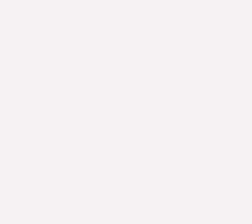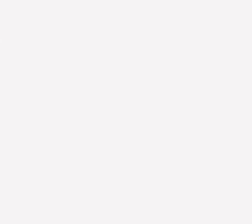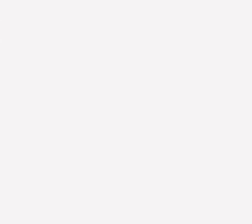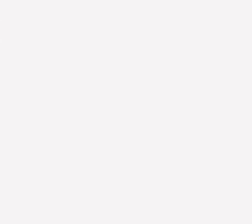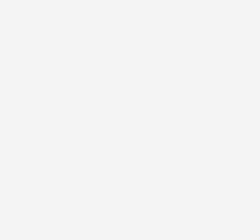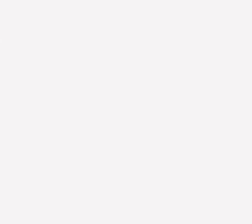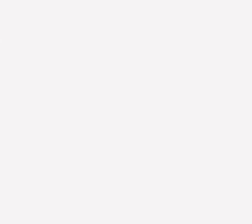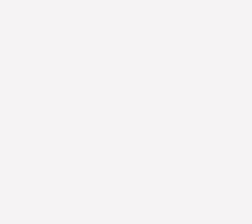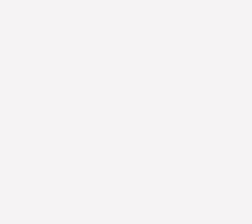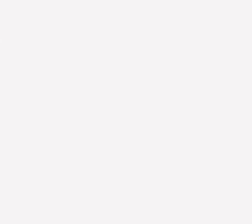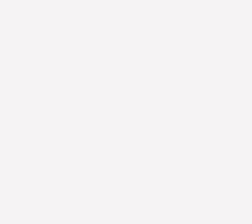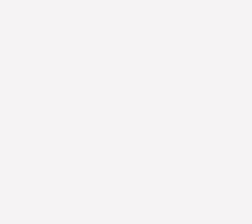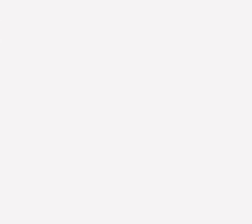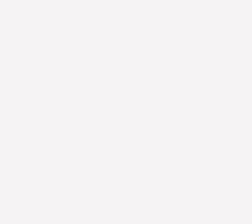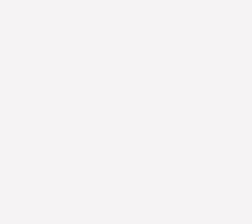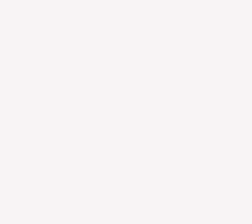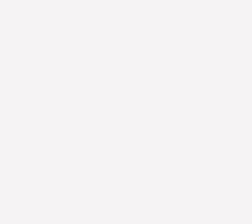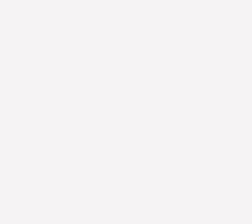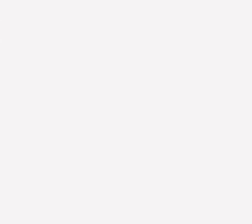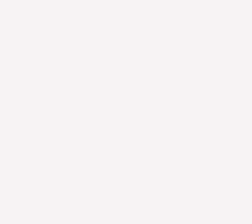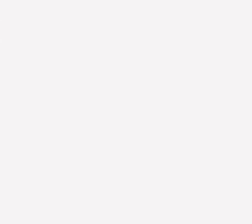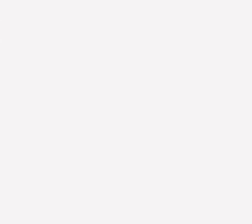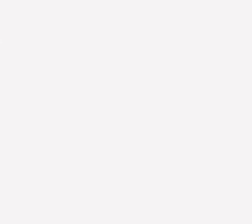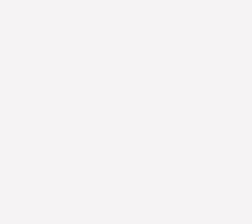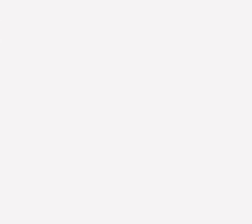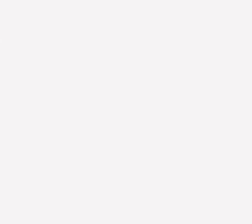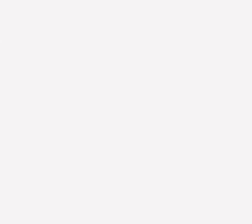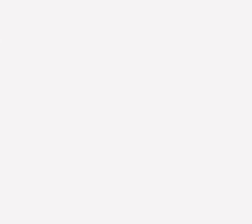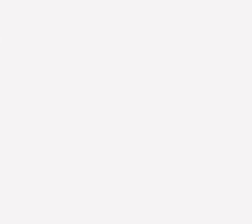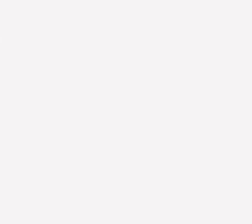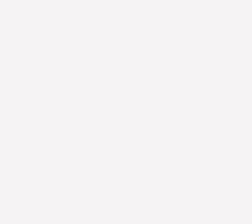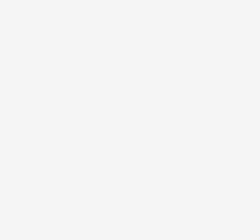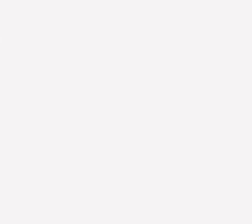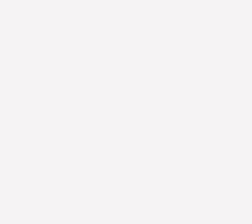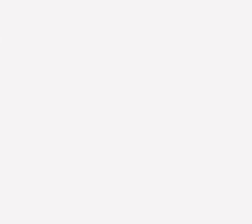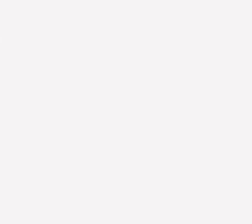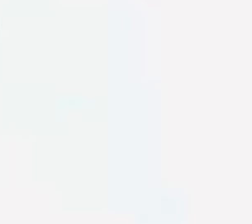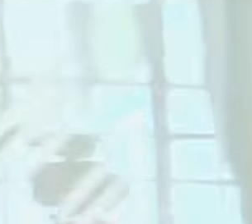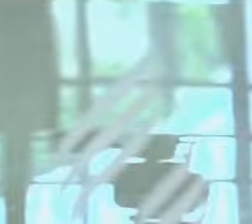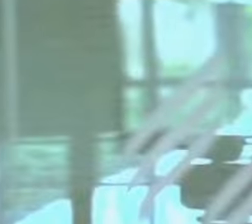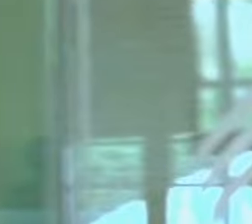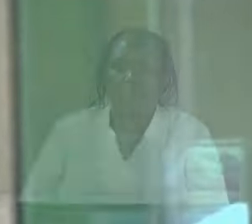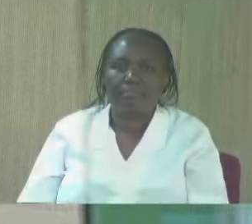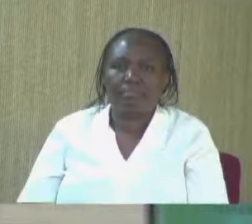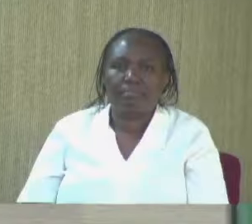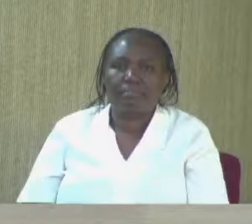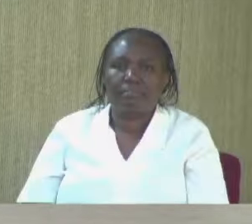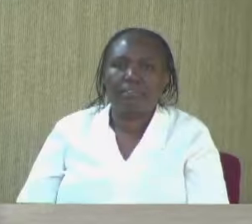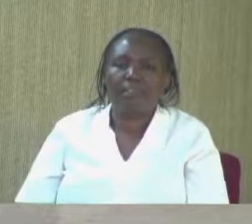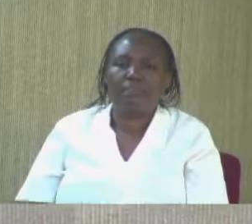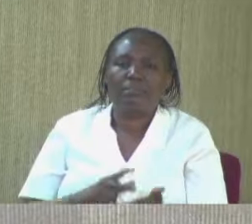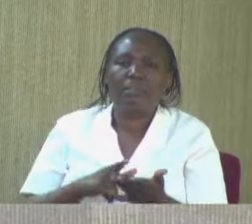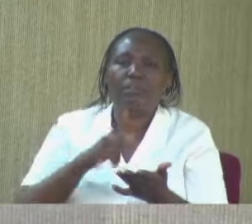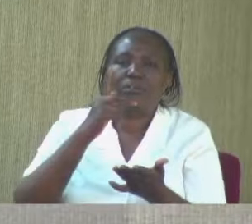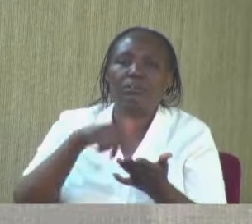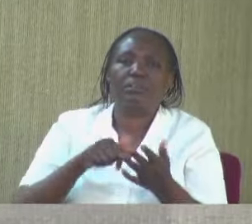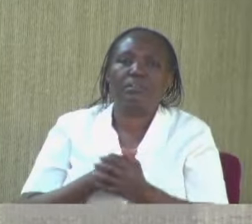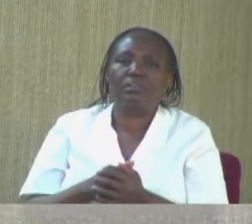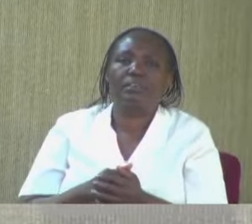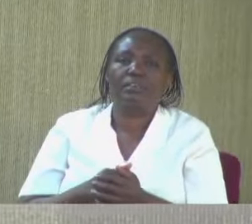their spirit. They should never be referred to in such cases. Did you catch that statement? In other words, she's saying